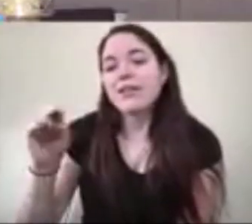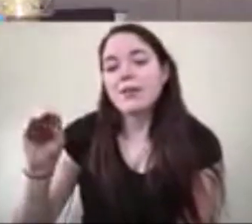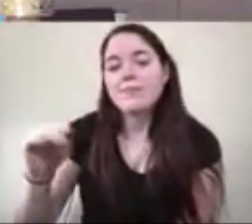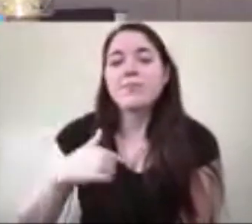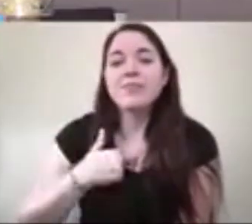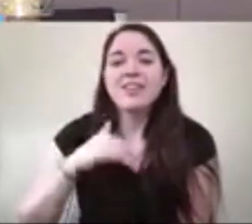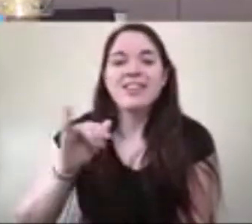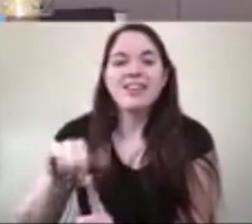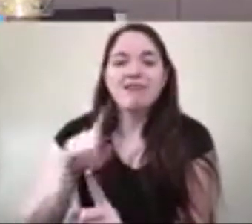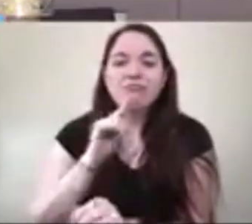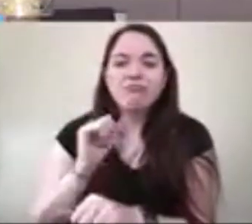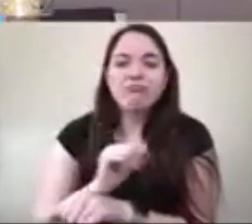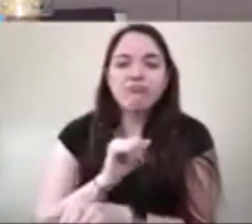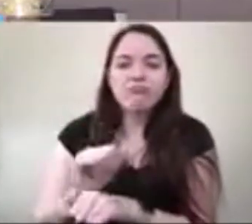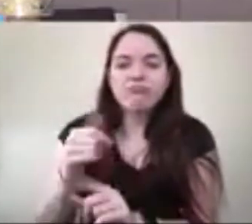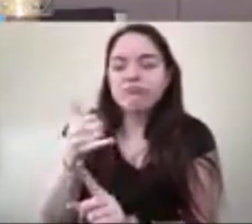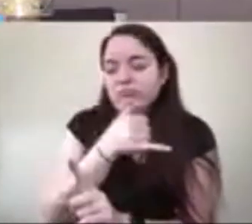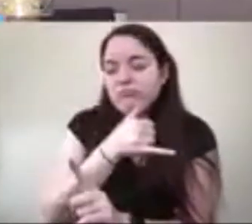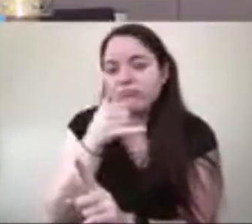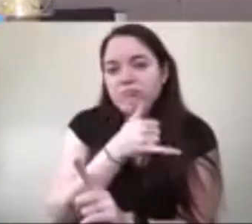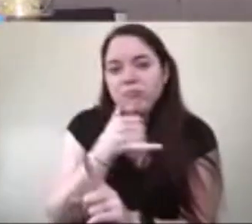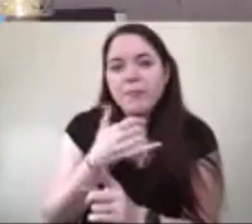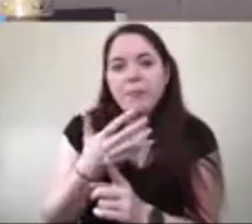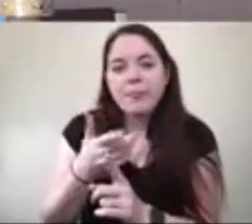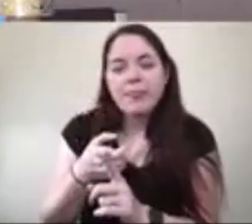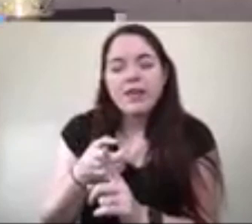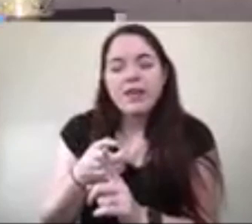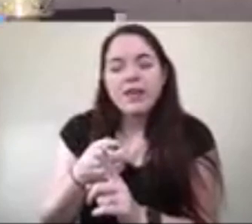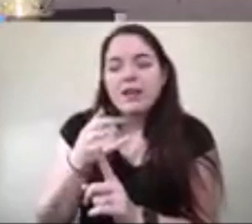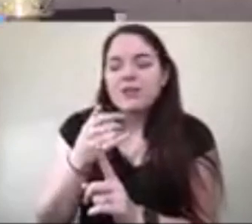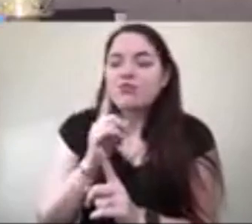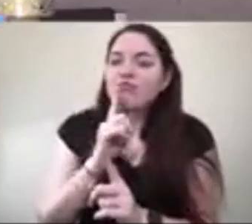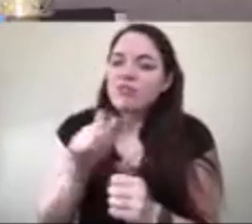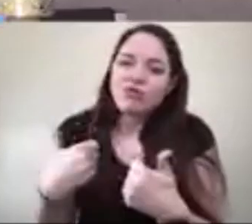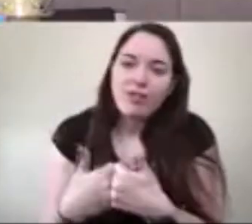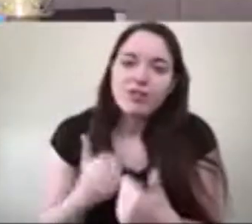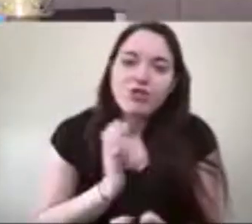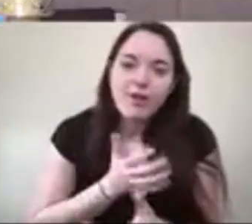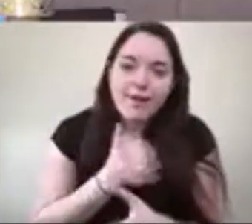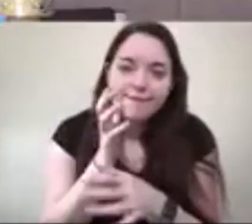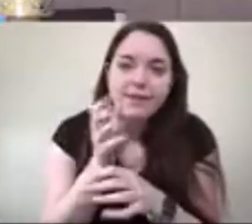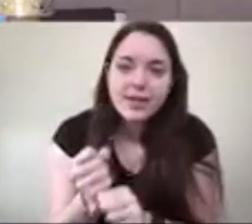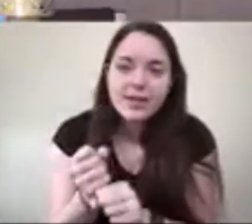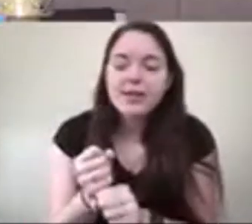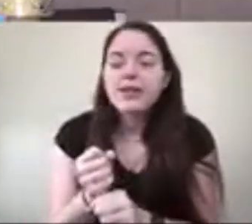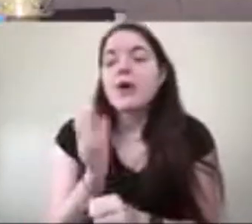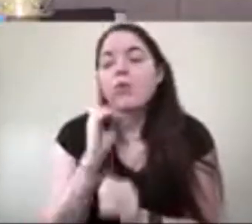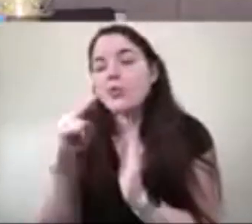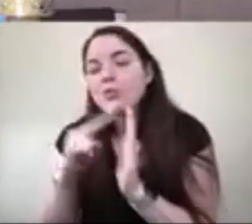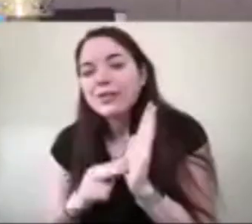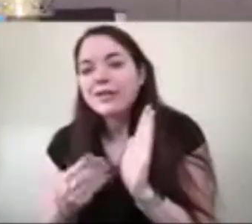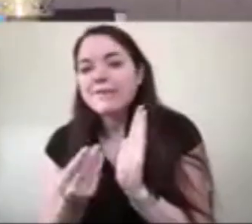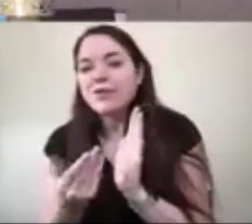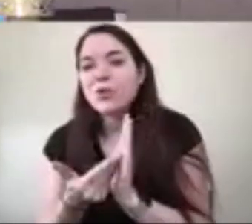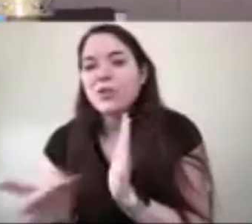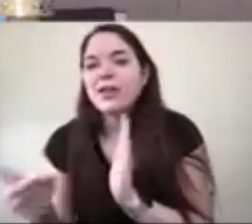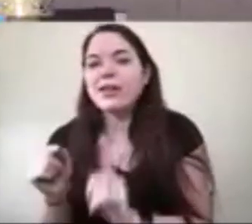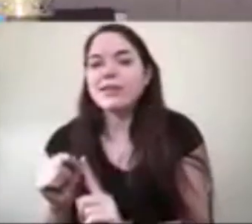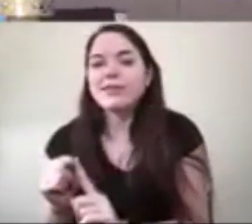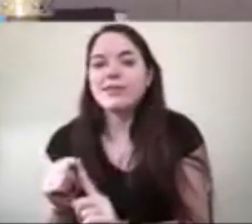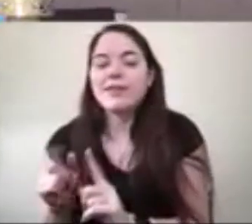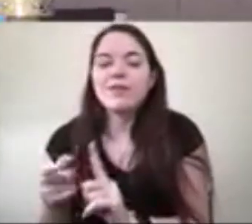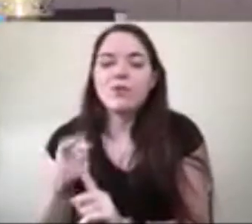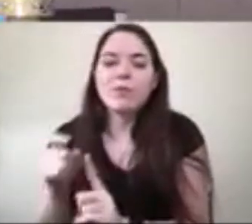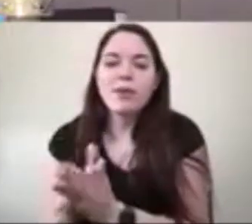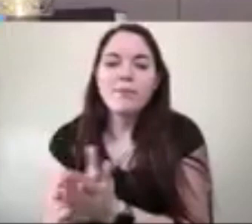just reading a brief excerpt from it in a few moments. This series will continue up to Pride when we begin a new series. And then